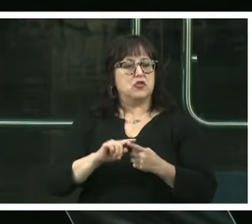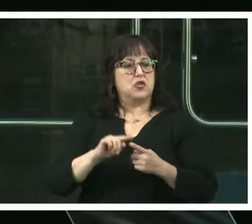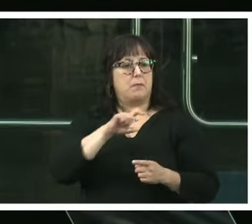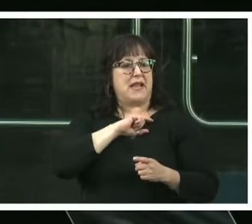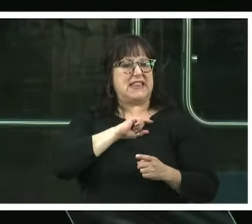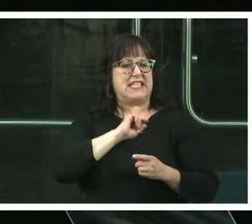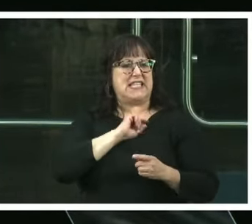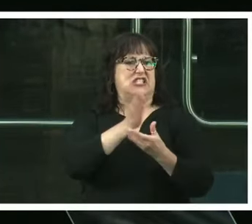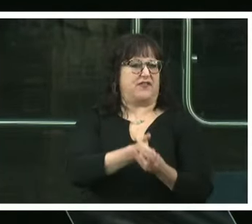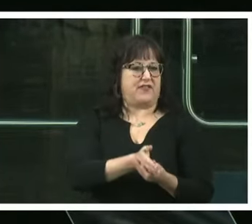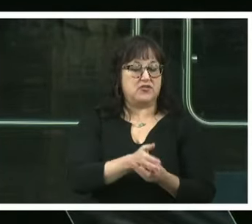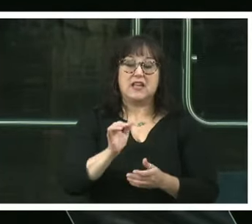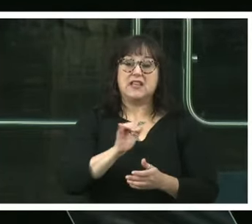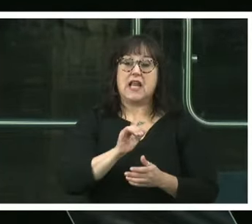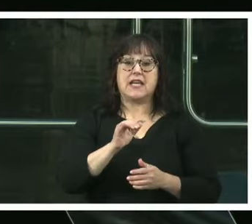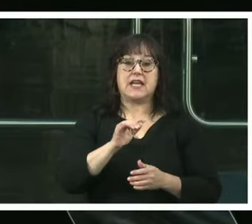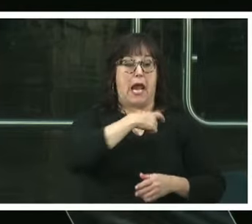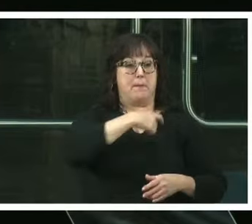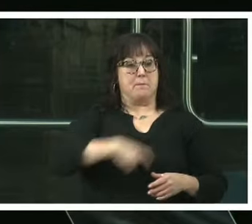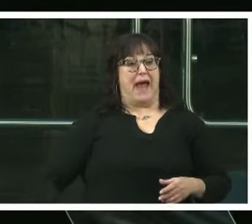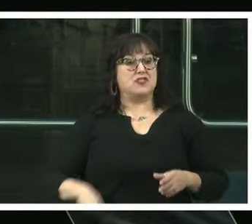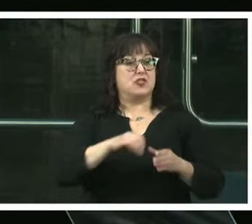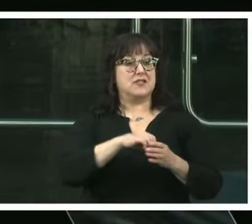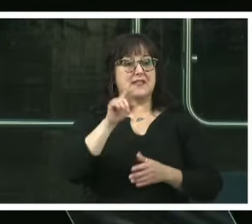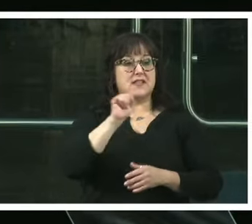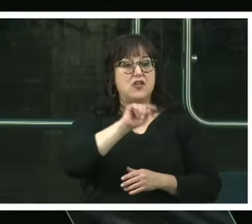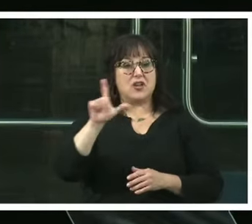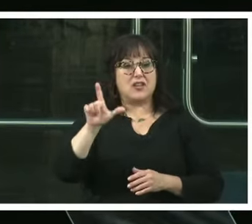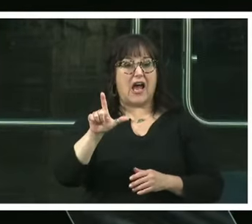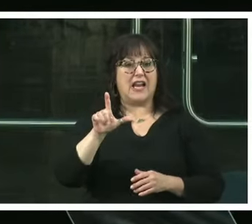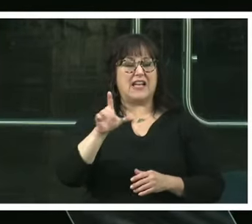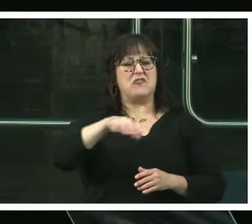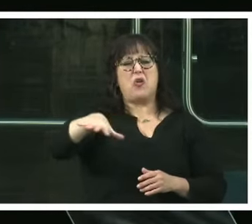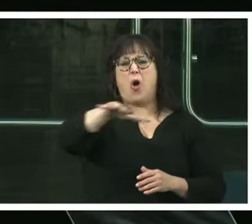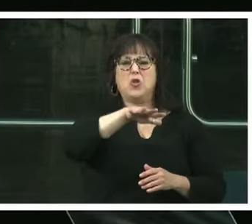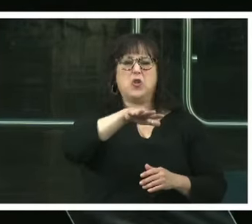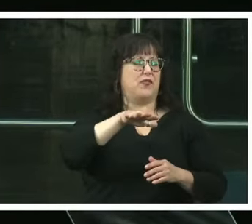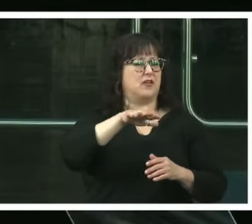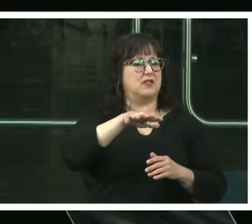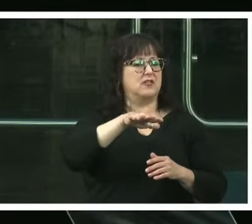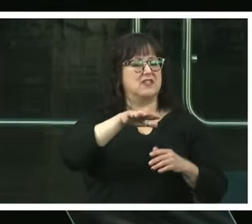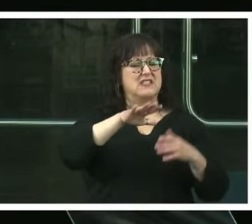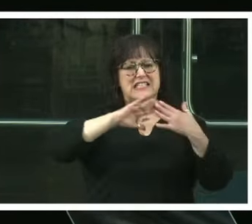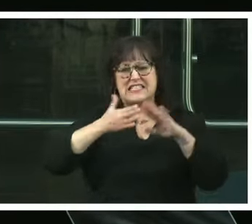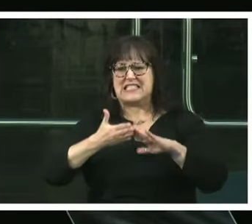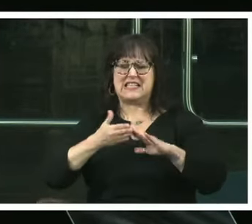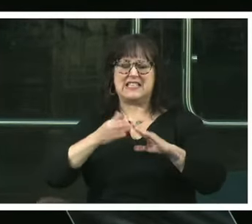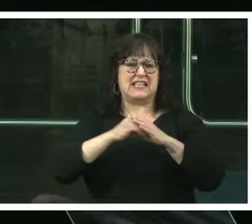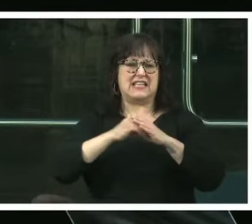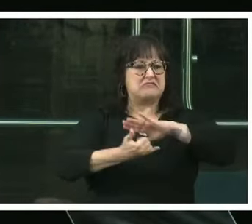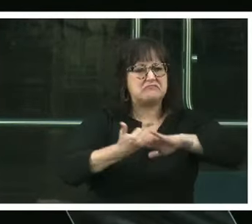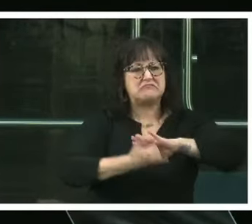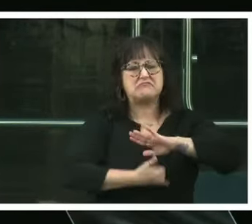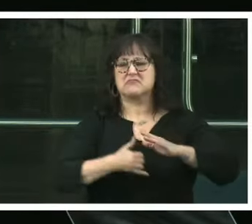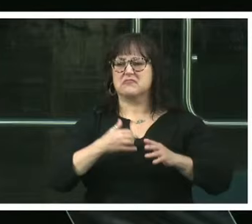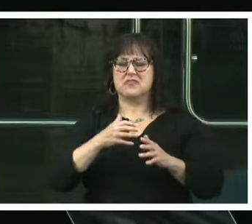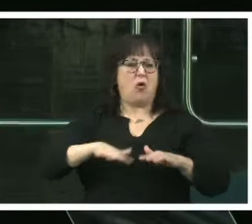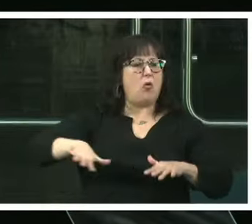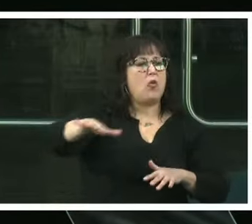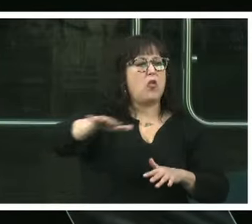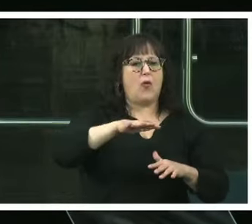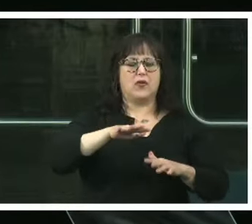means ambassadors in the Tenderloin, downtown, and our transit stations across all of our neighborhoods who provide